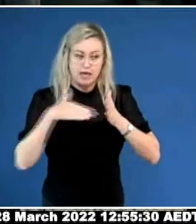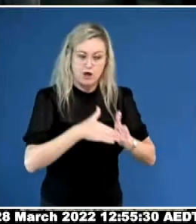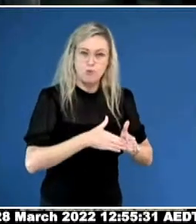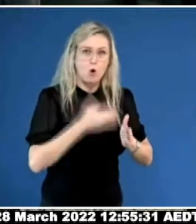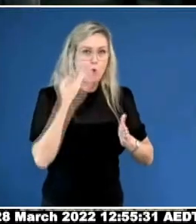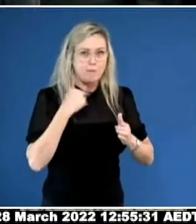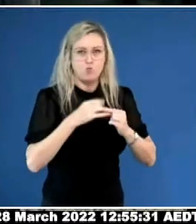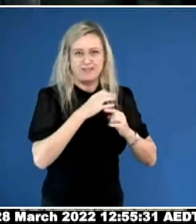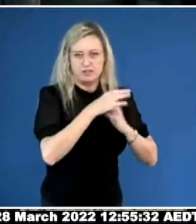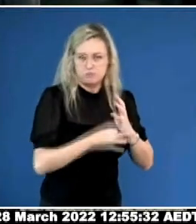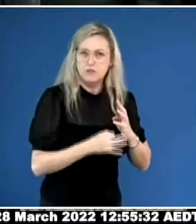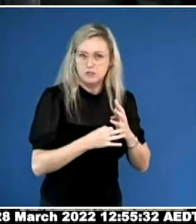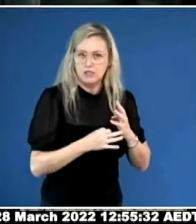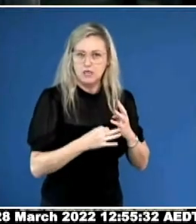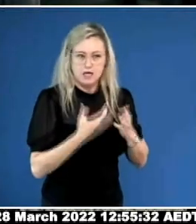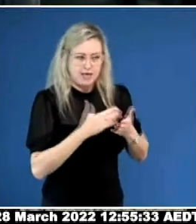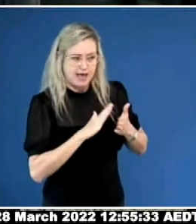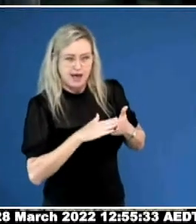All right.